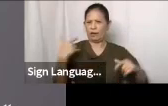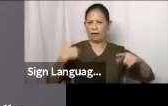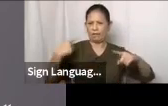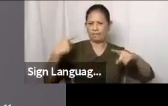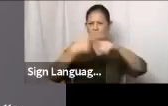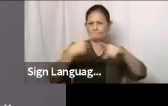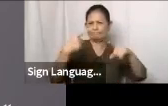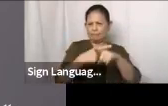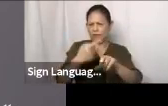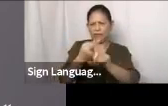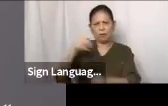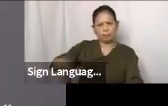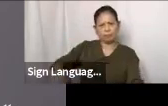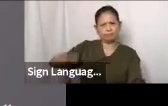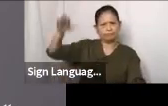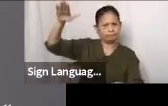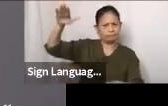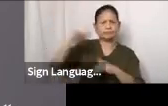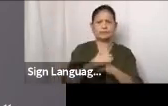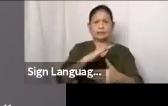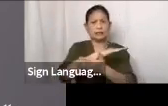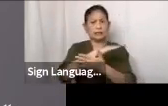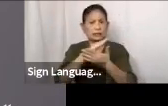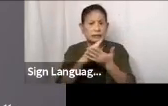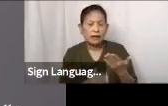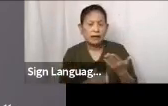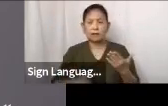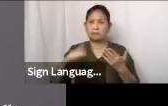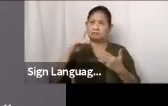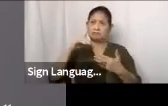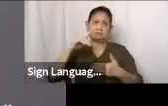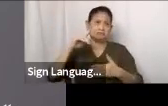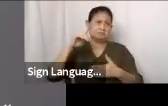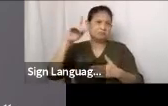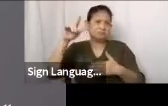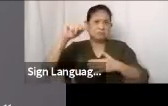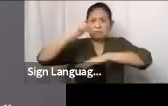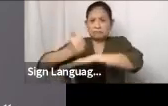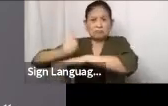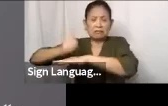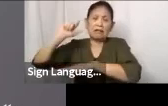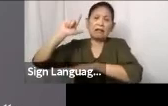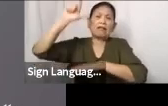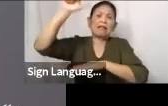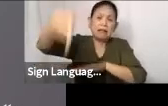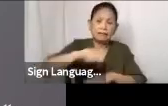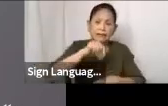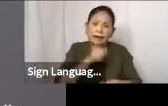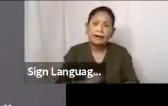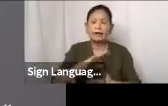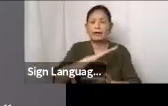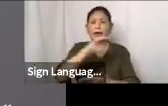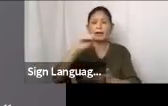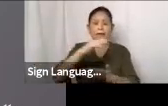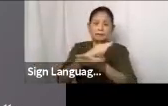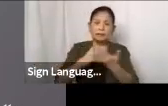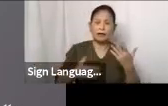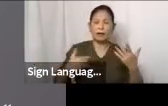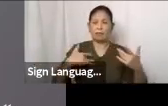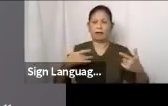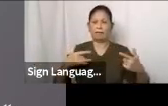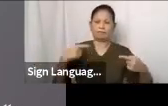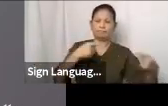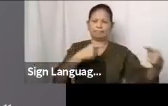childhood. Some others at later ages, and some others felt fluctuations in gender identity throughout their